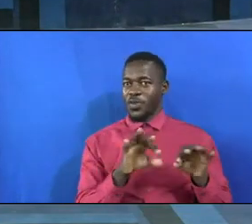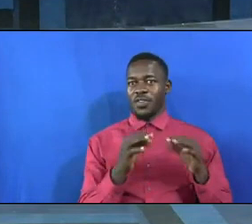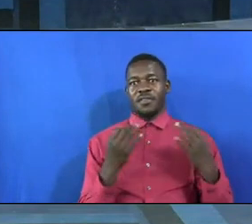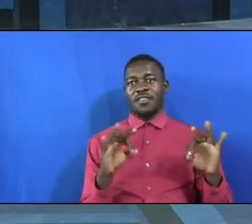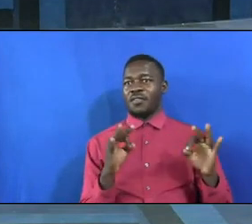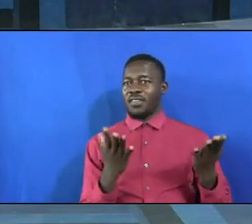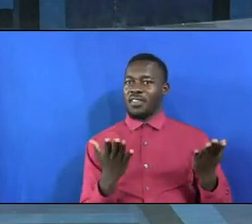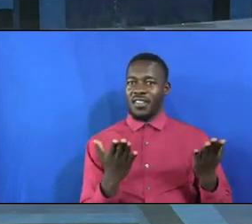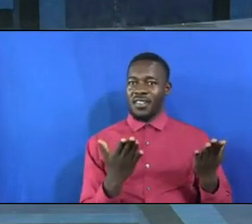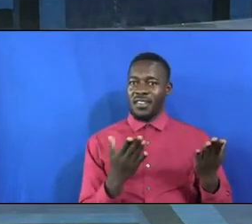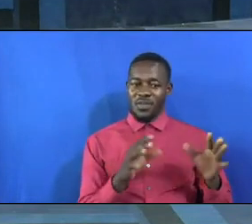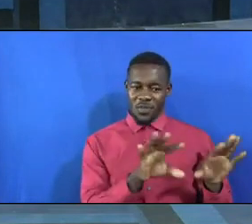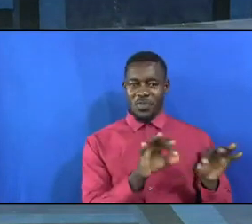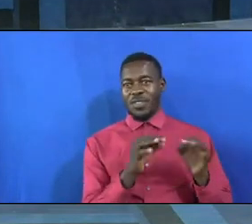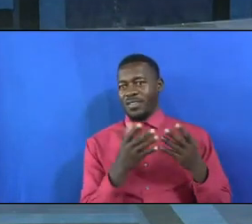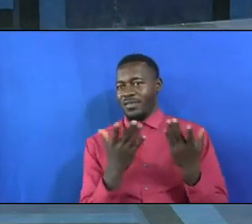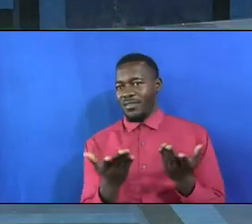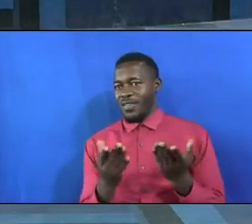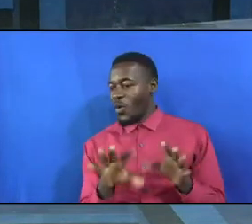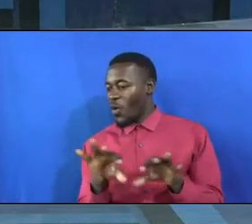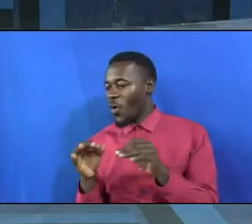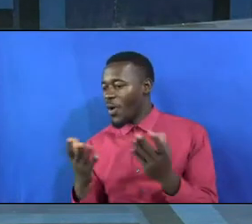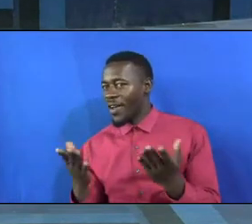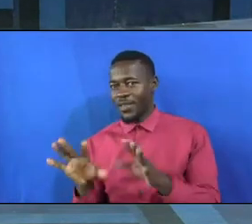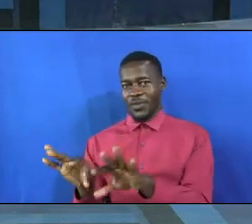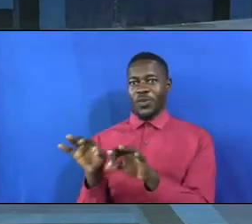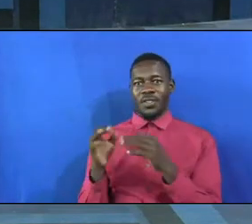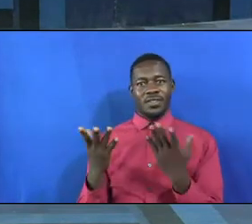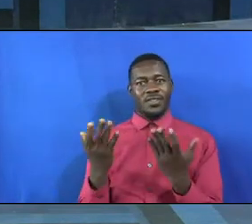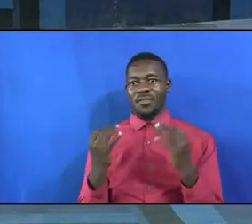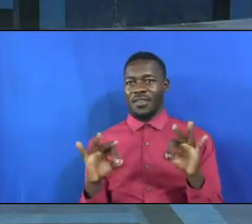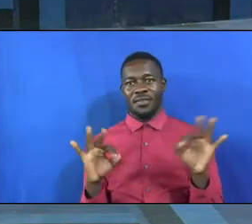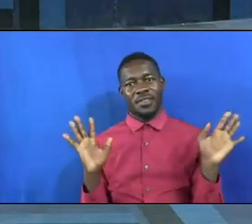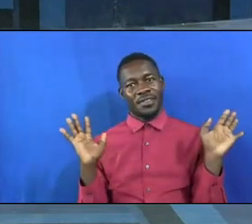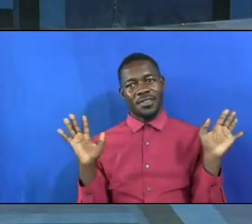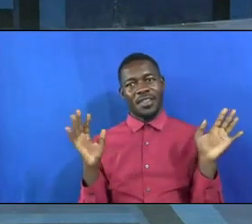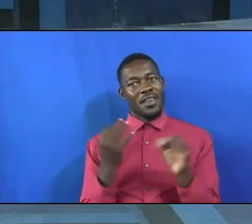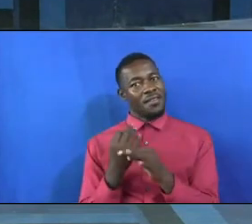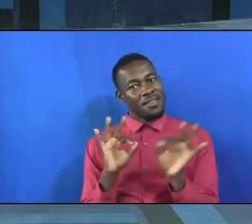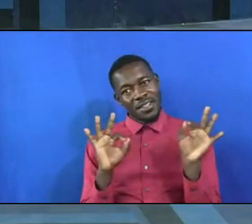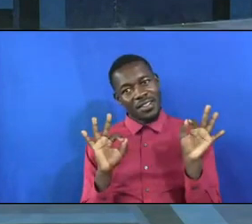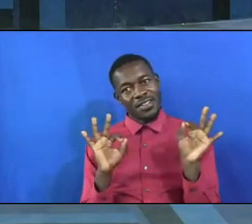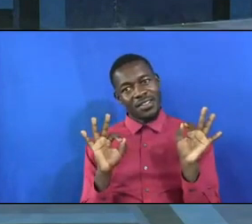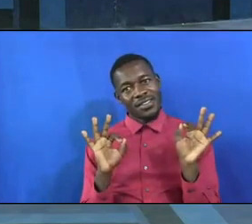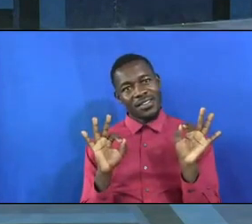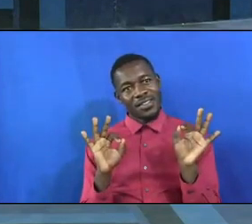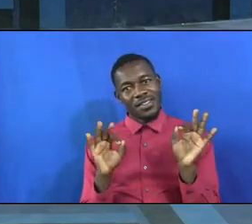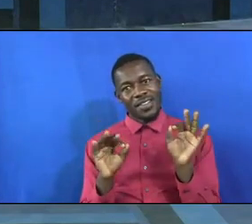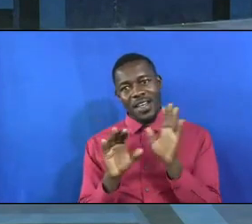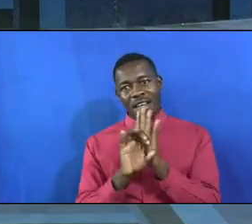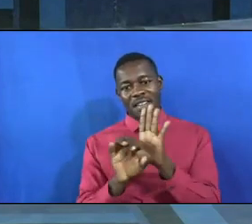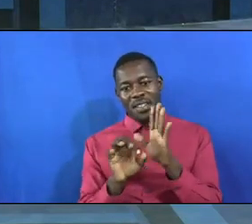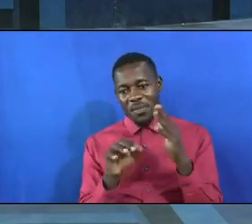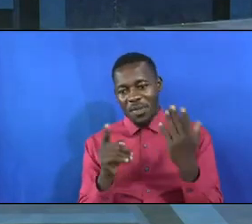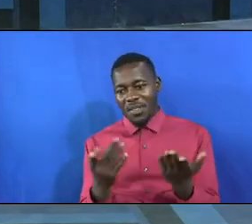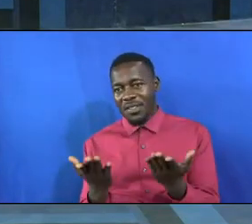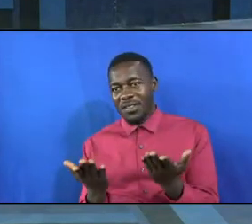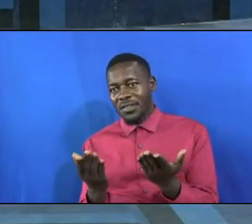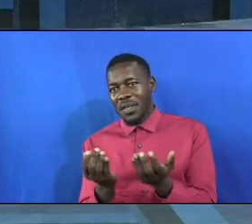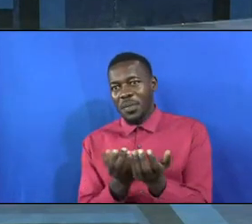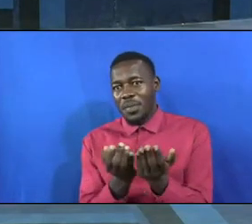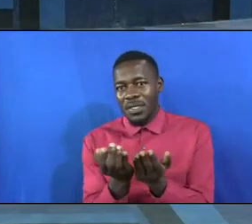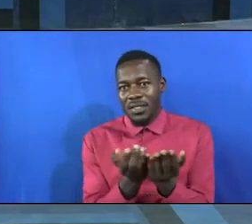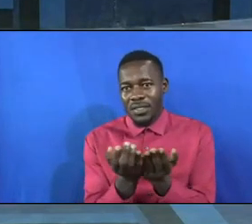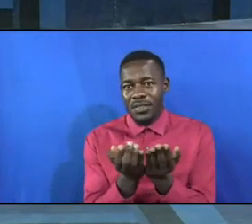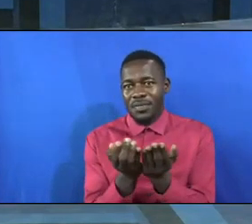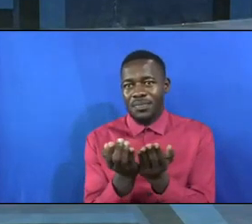to go and what not way to go. And big choices like what to invest and what not to invest in,